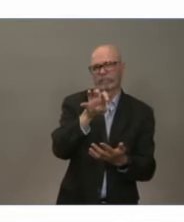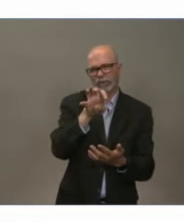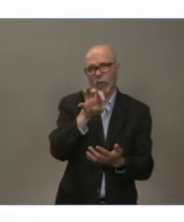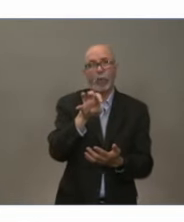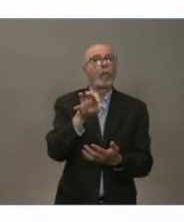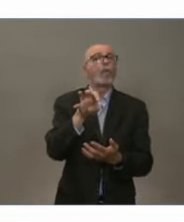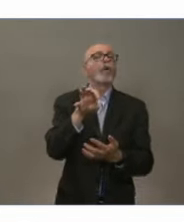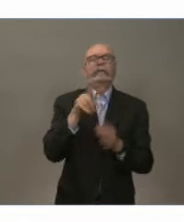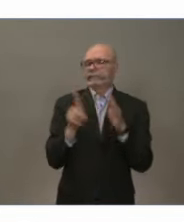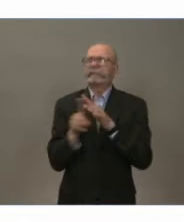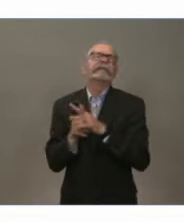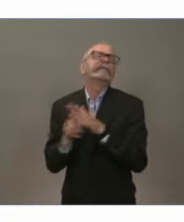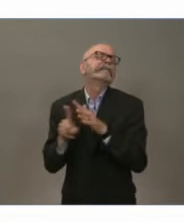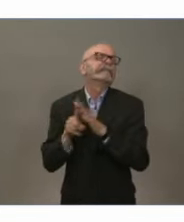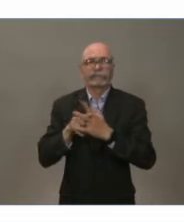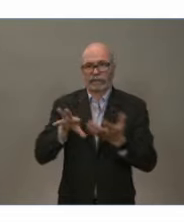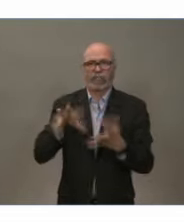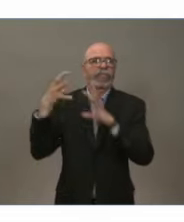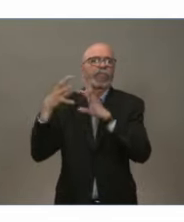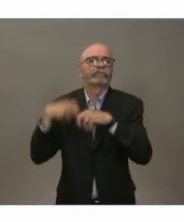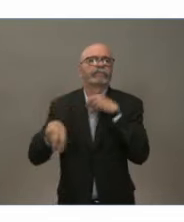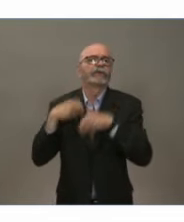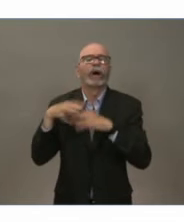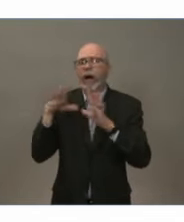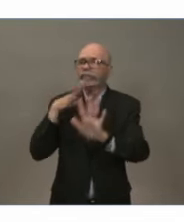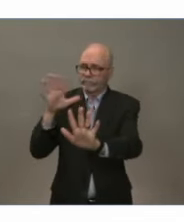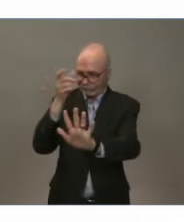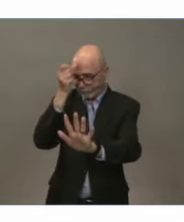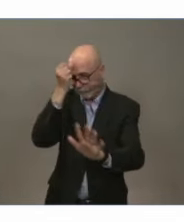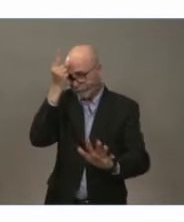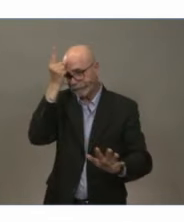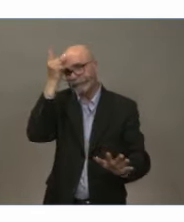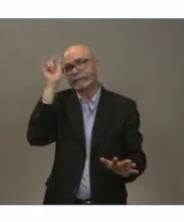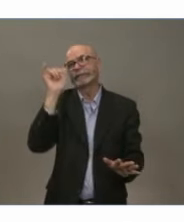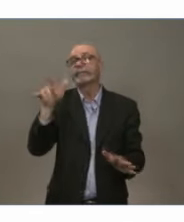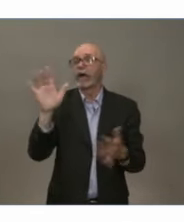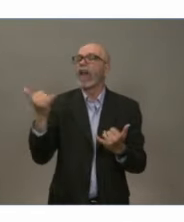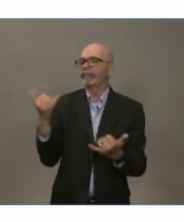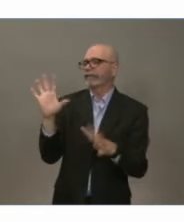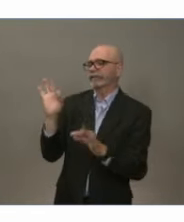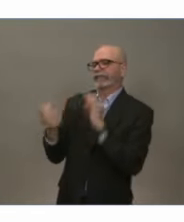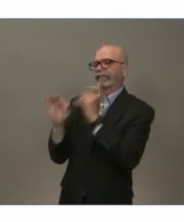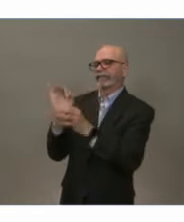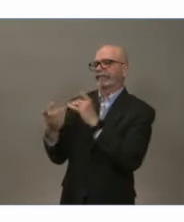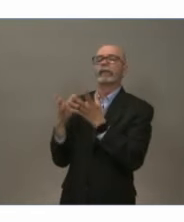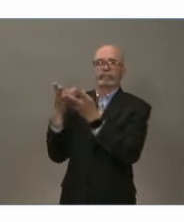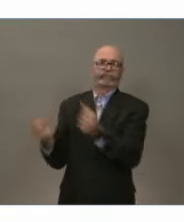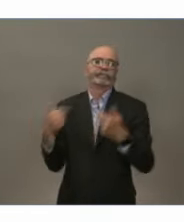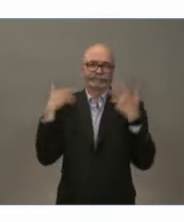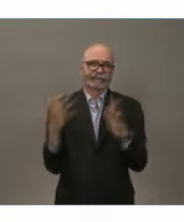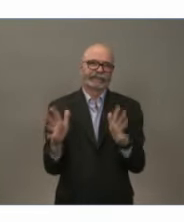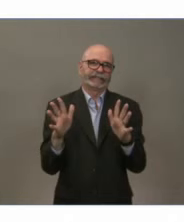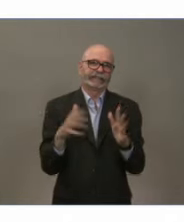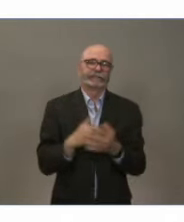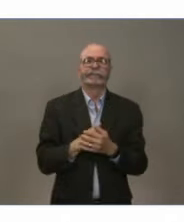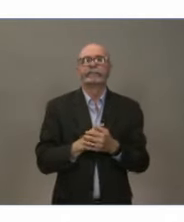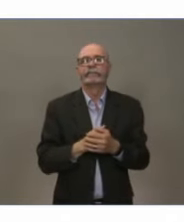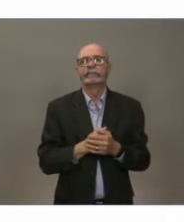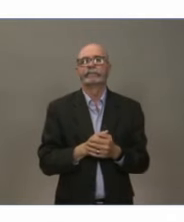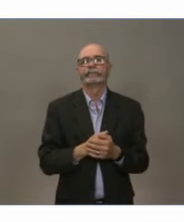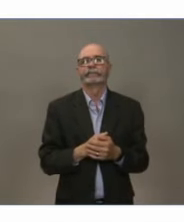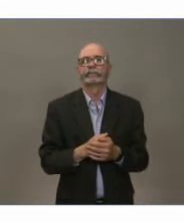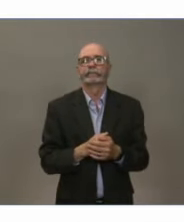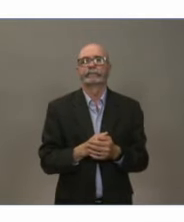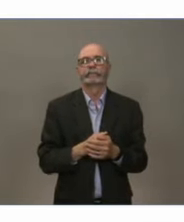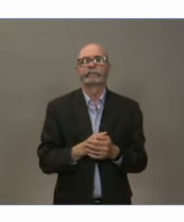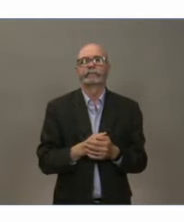that's been dealt with and is smoothed out, but I will do a follow-up on it when we're finished here. Next, we'll go to Chris Halef from News